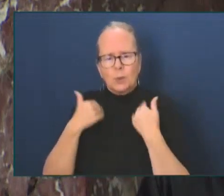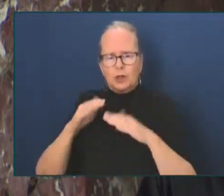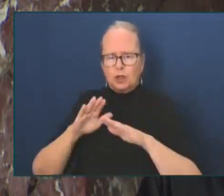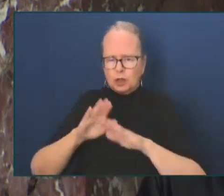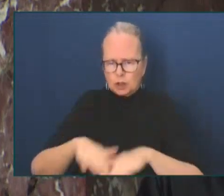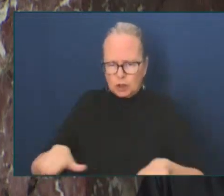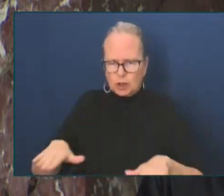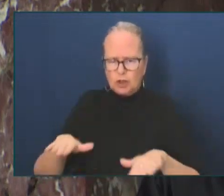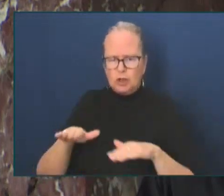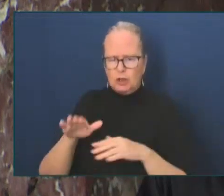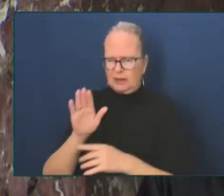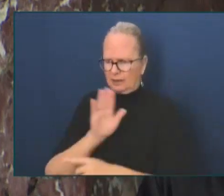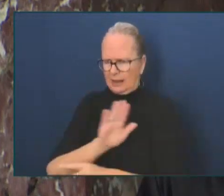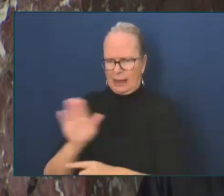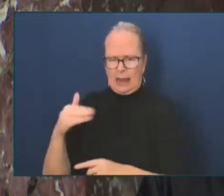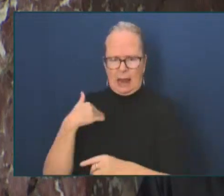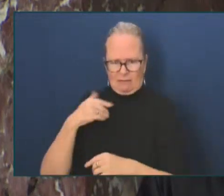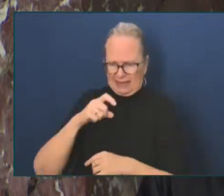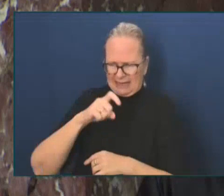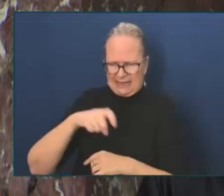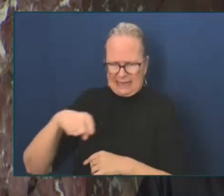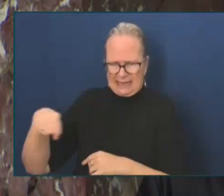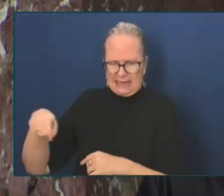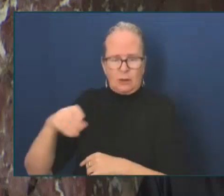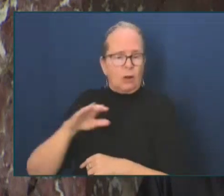been listening to advocates, to service providers.